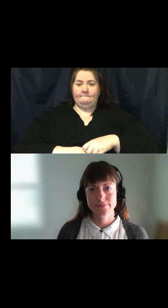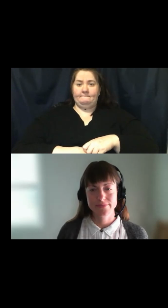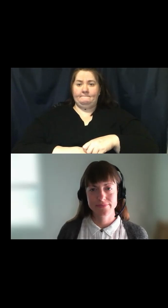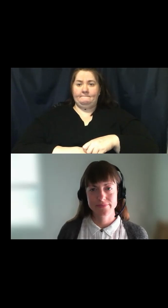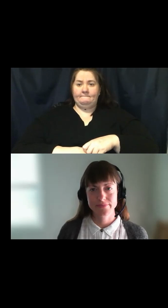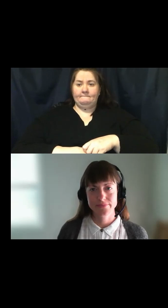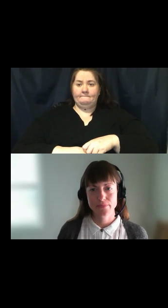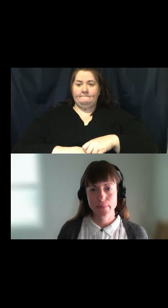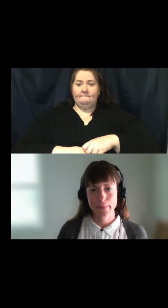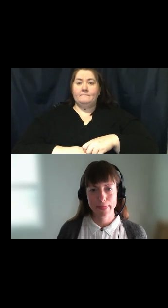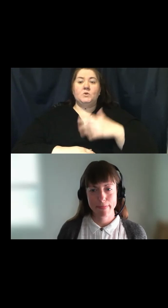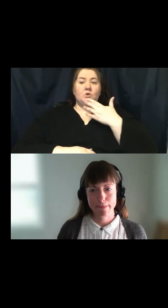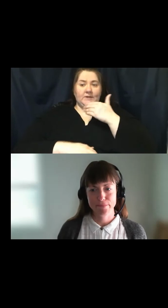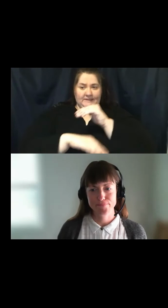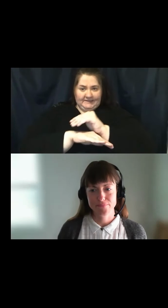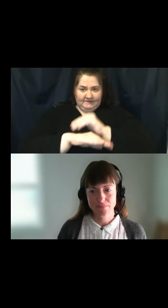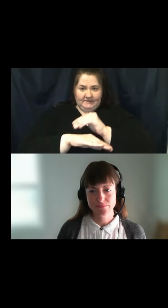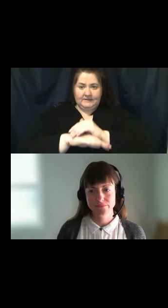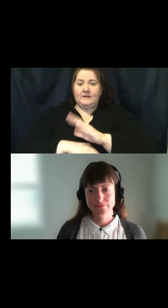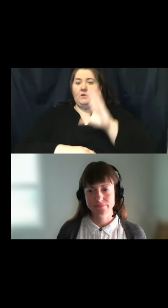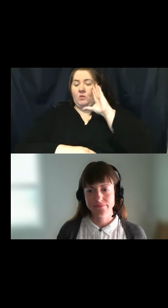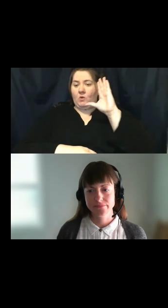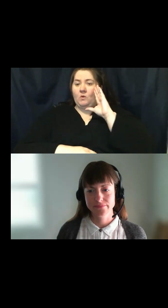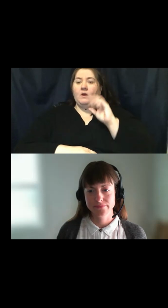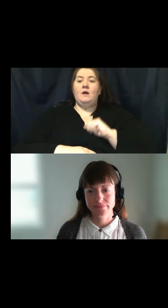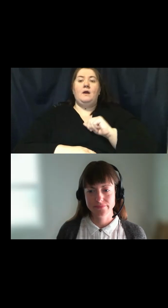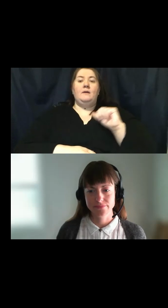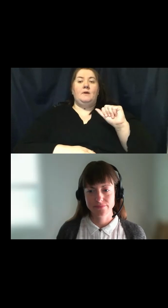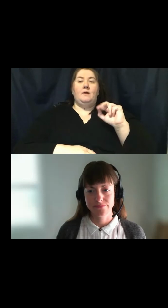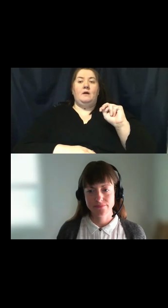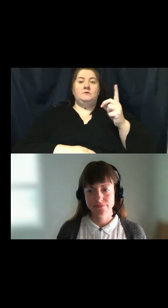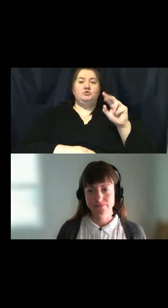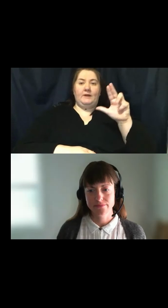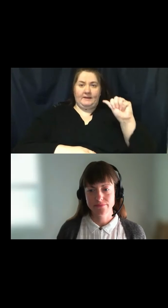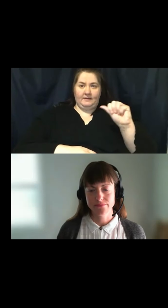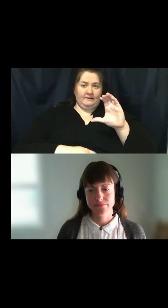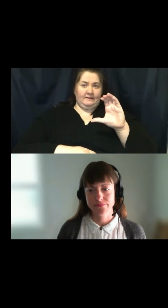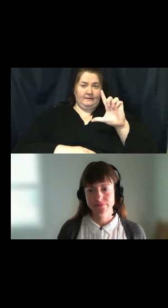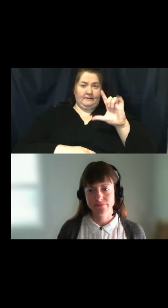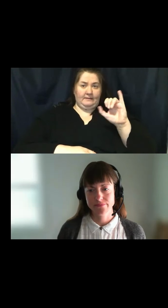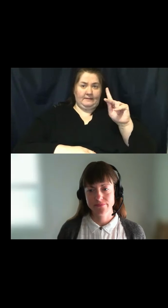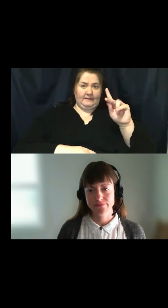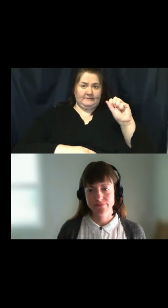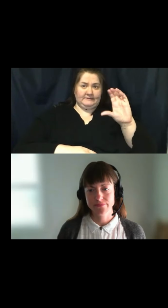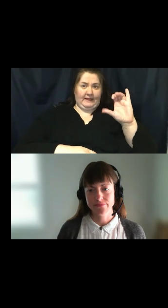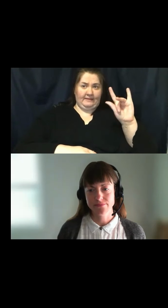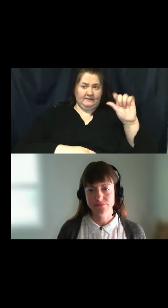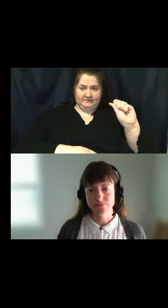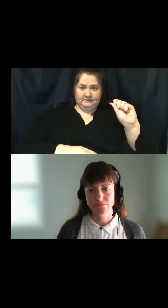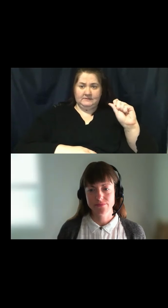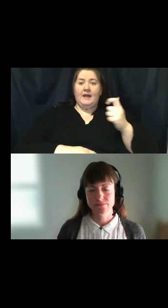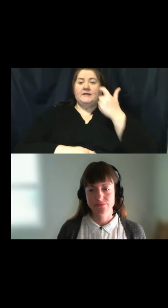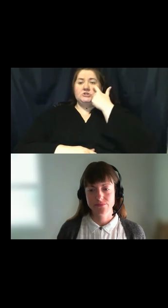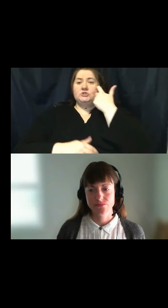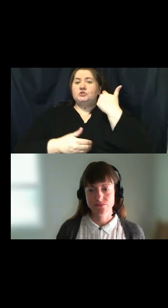Hello, everyone. Good evening. My name is Andrea Klingscales, and I recently came on board to this project as the new King